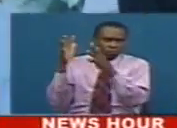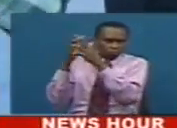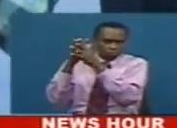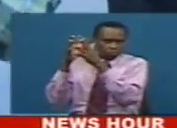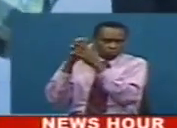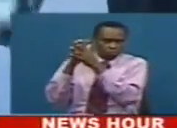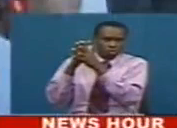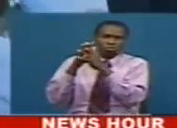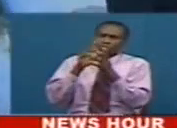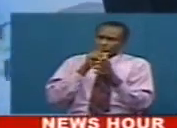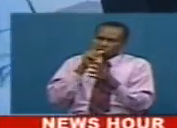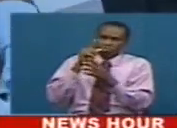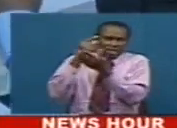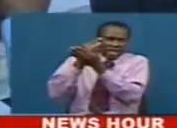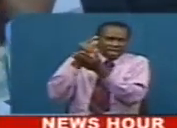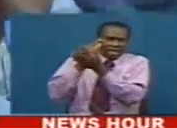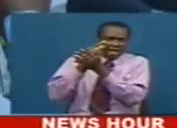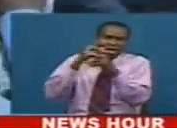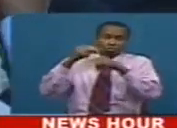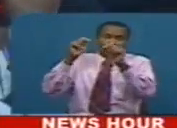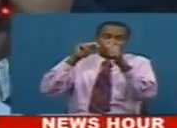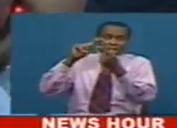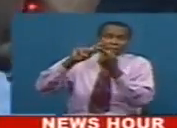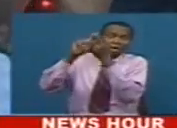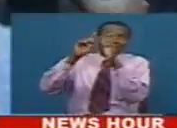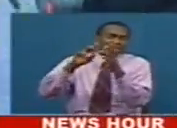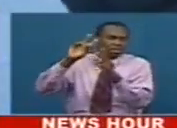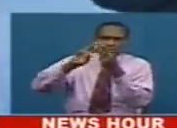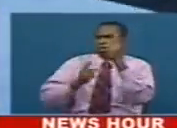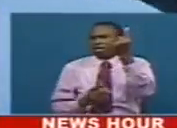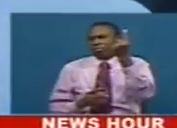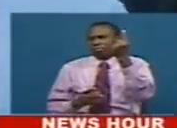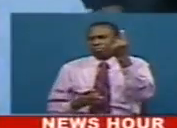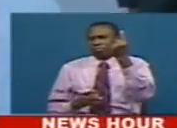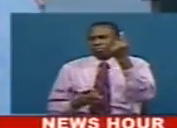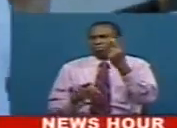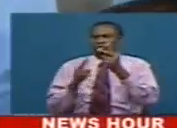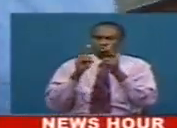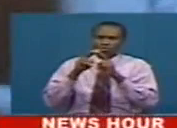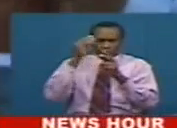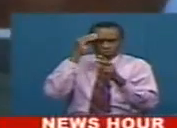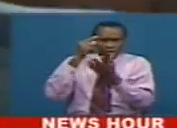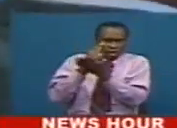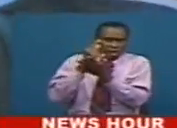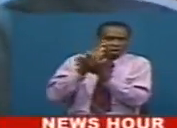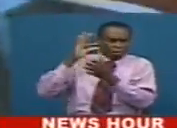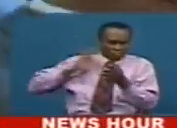one of Ghana's leading trading partners, and this year witnessed the entry of U.S. oil giant ExxonMobil in